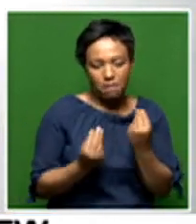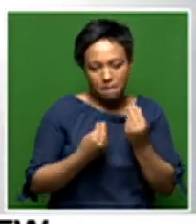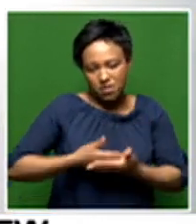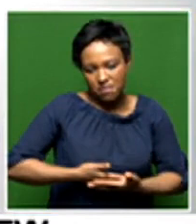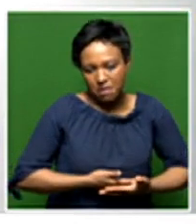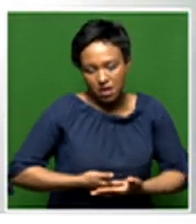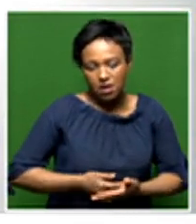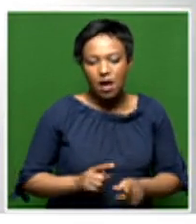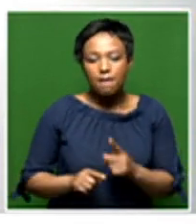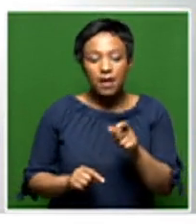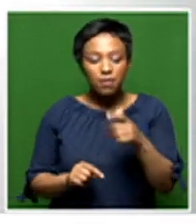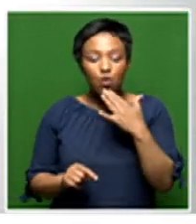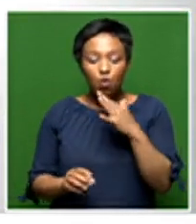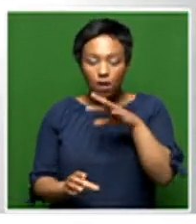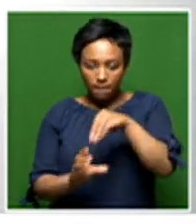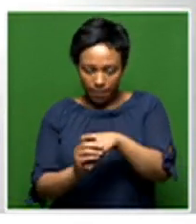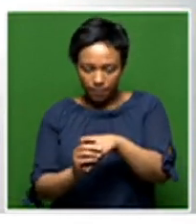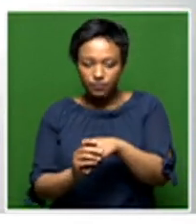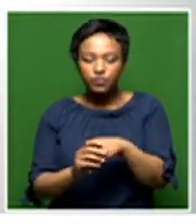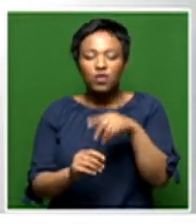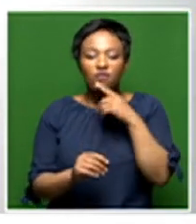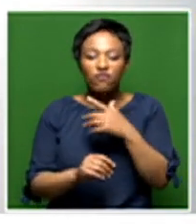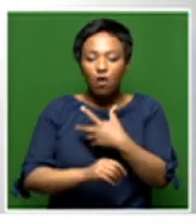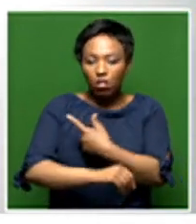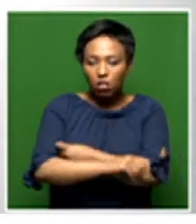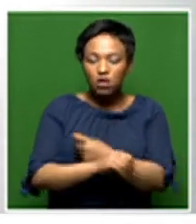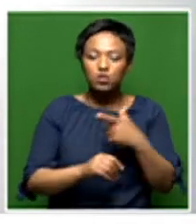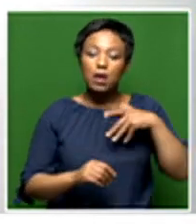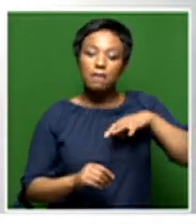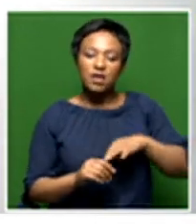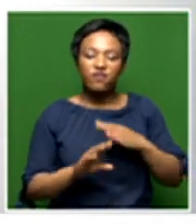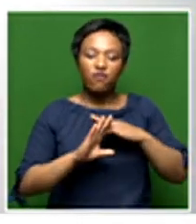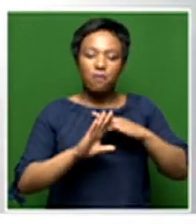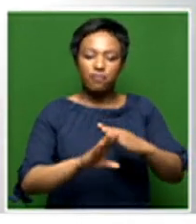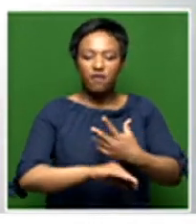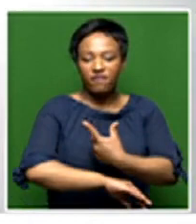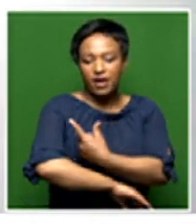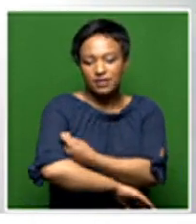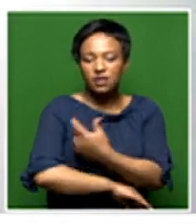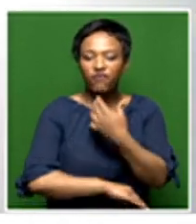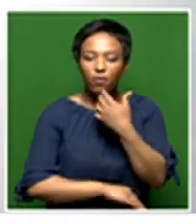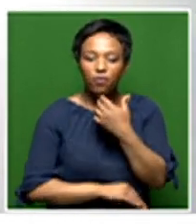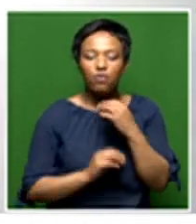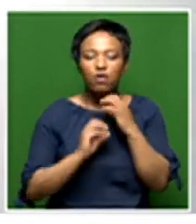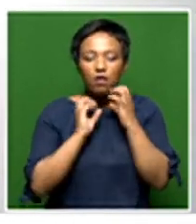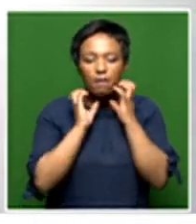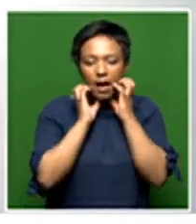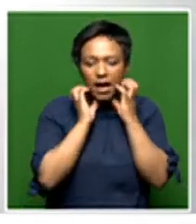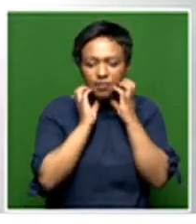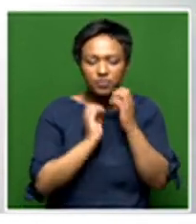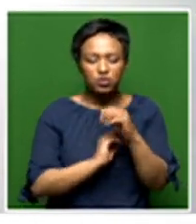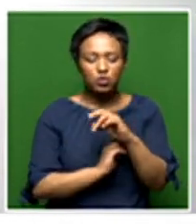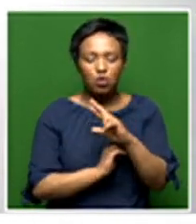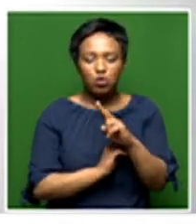clinical trial will benefit from mumps and rubella vaccination. And whether this will protect